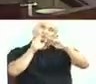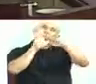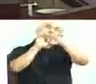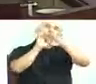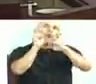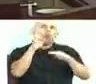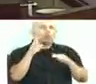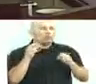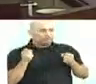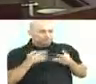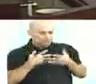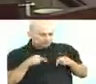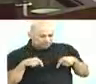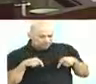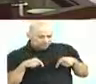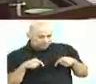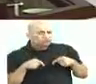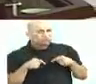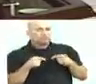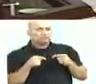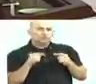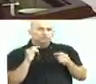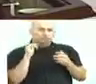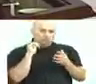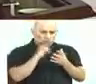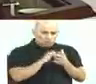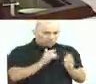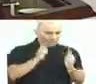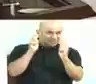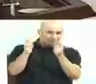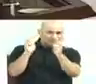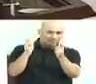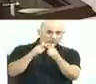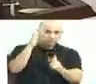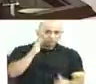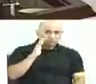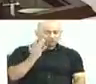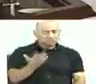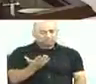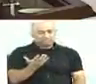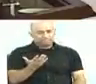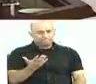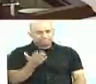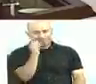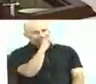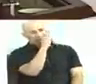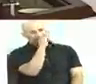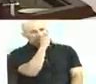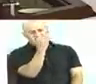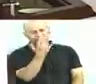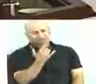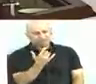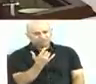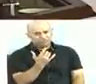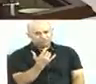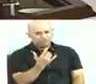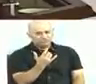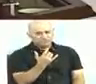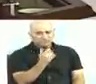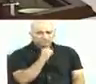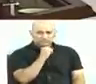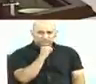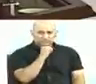motivated by fear, those tributes are absurd, and they do